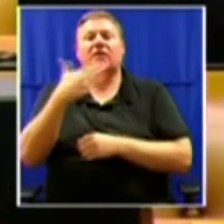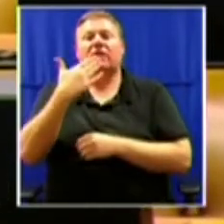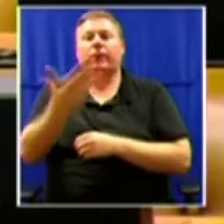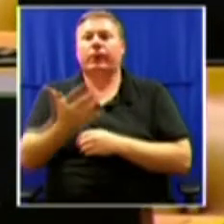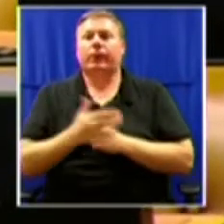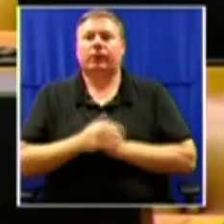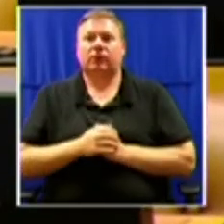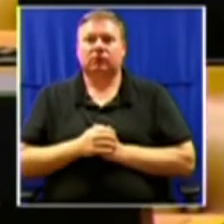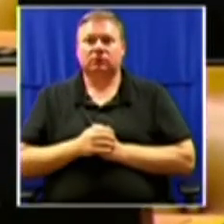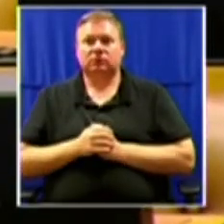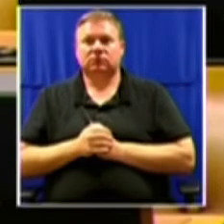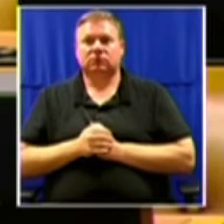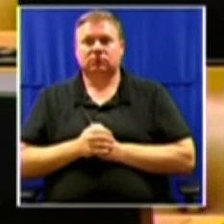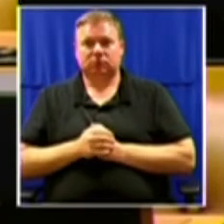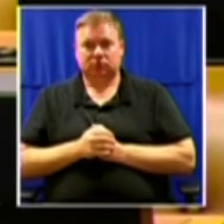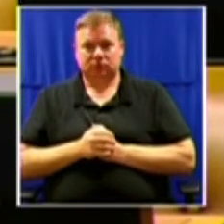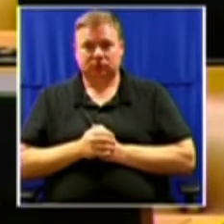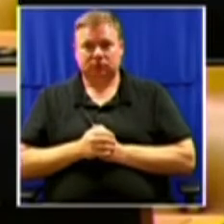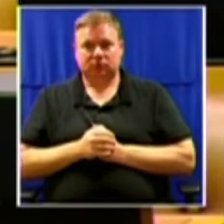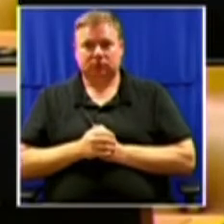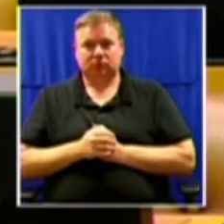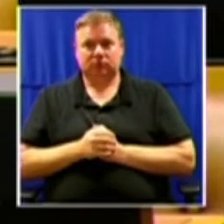The